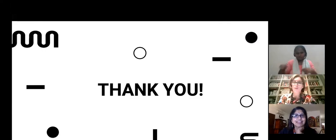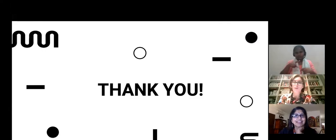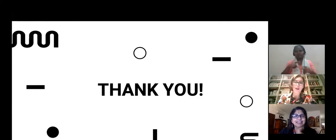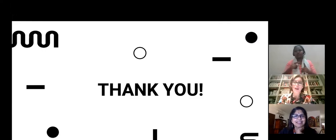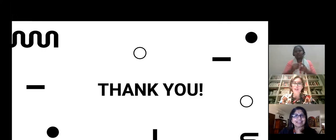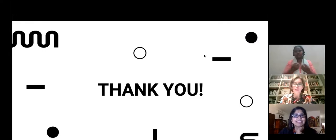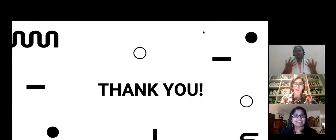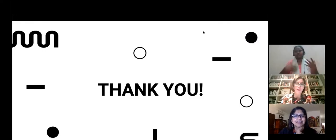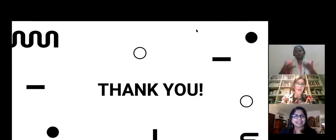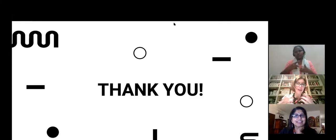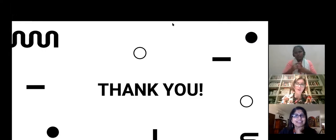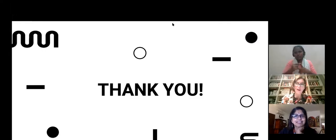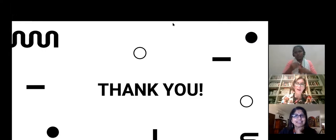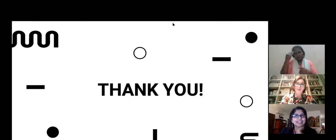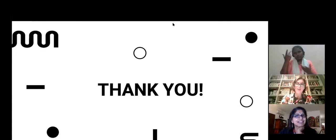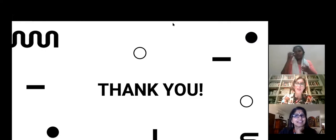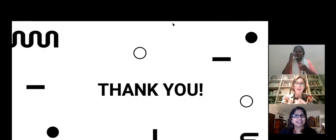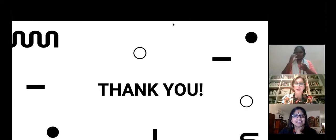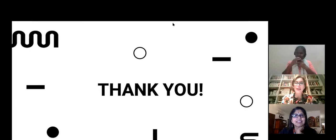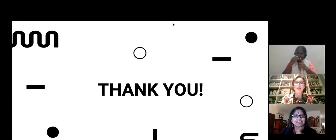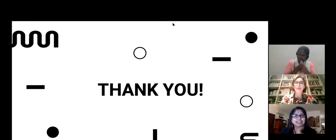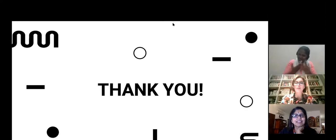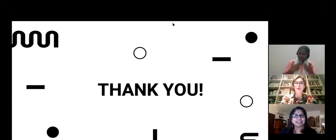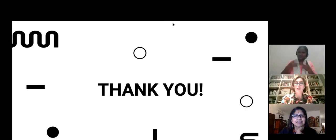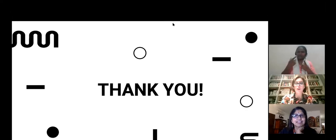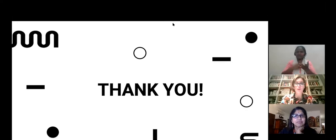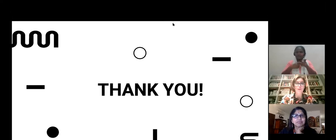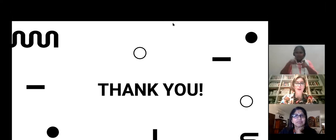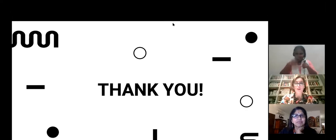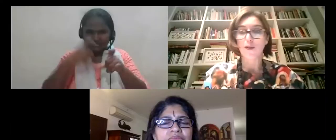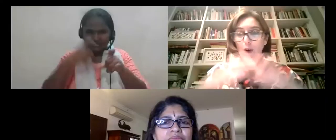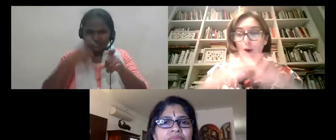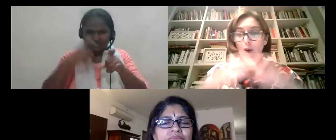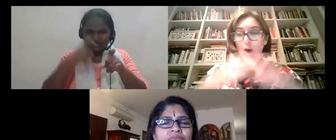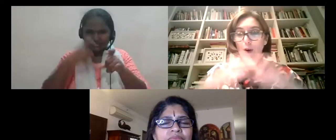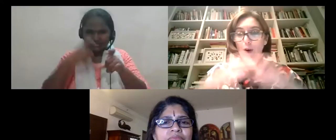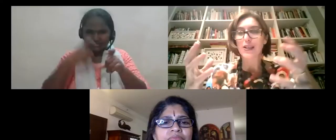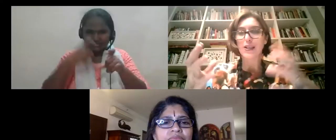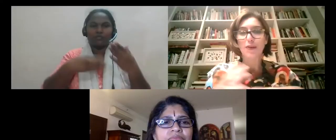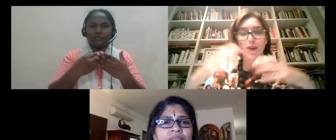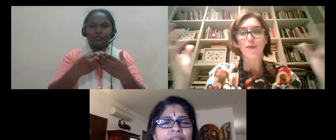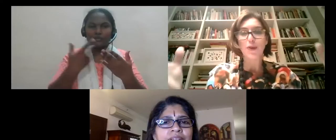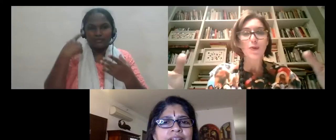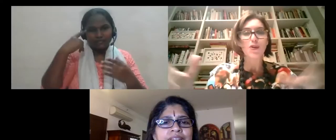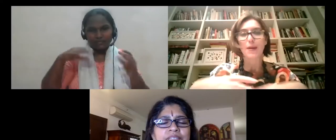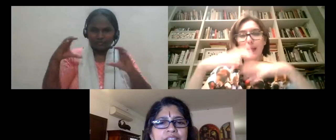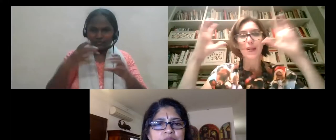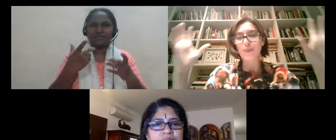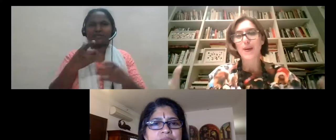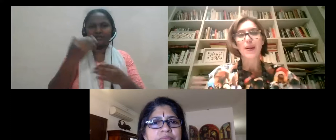of regarding, you know, nature and sustainability, but also the force of creativity, the future. I